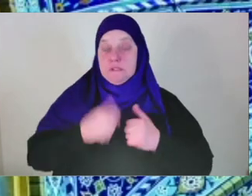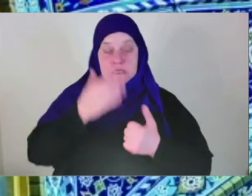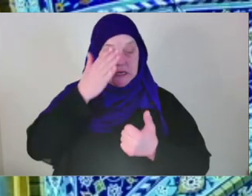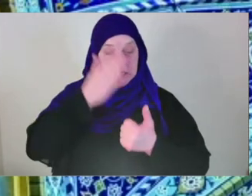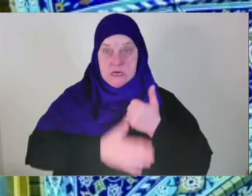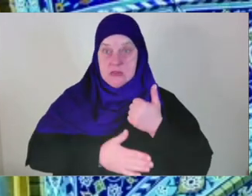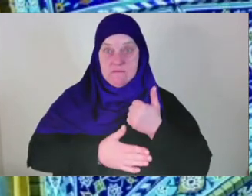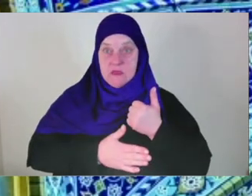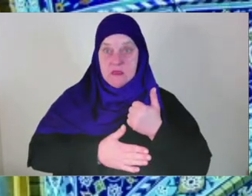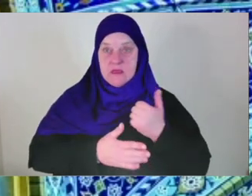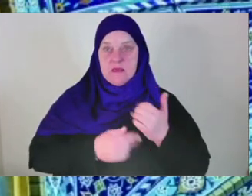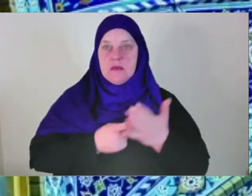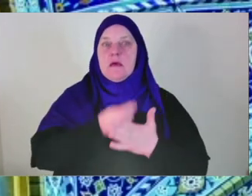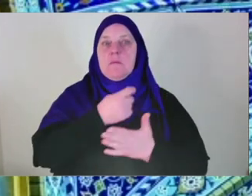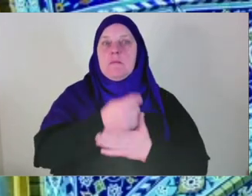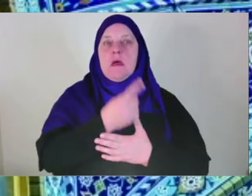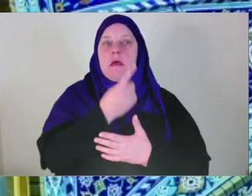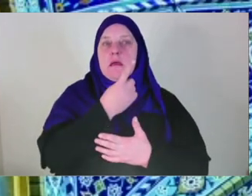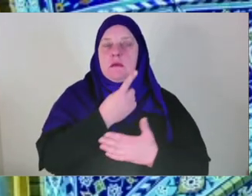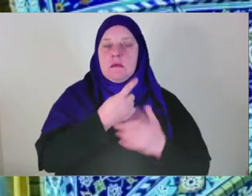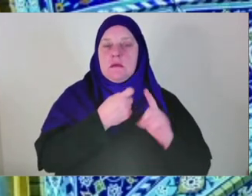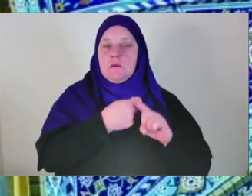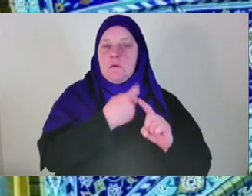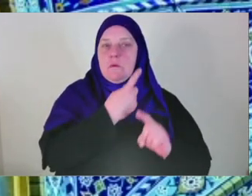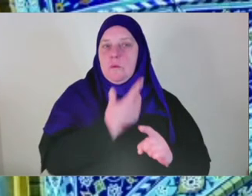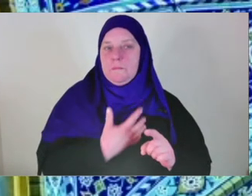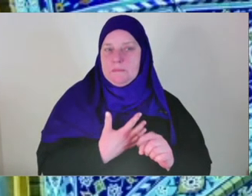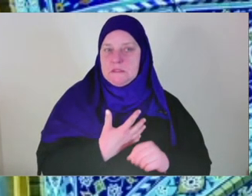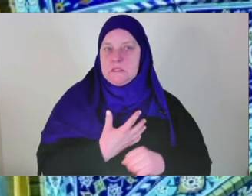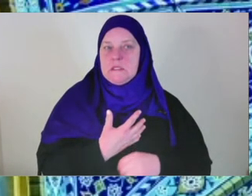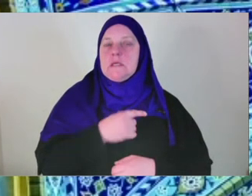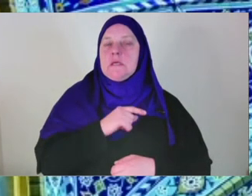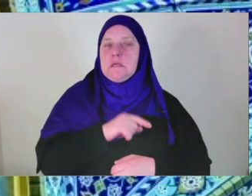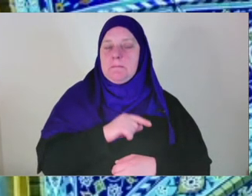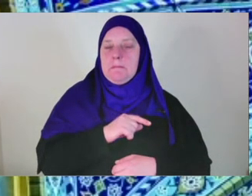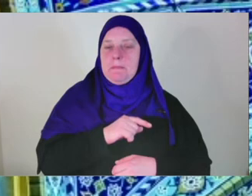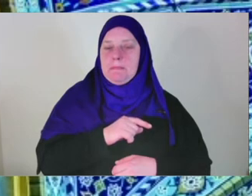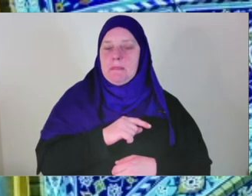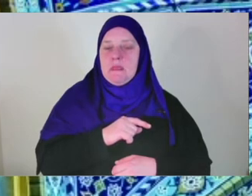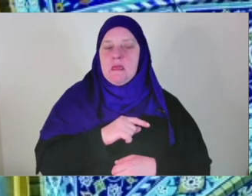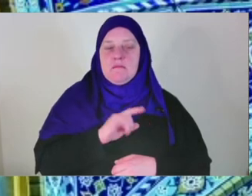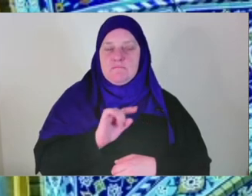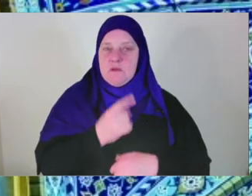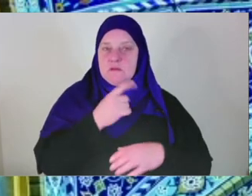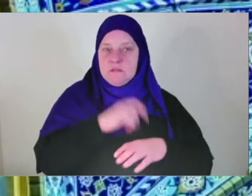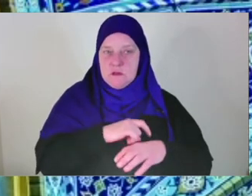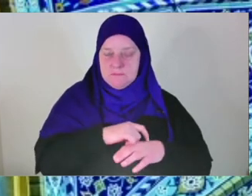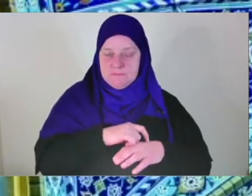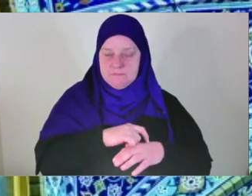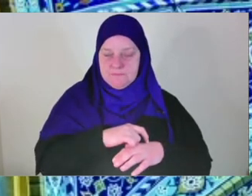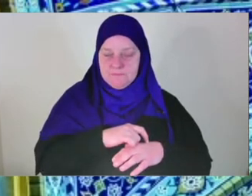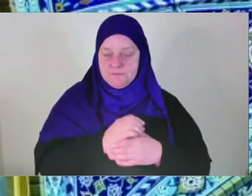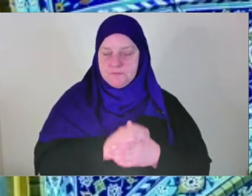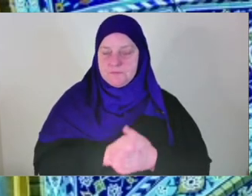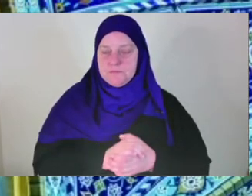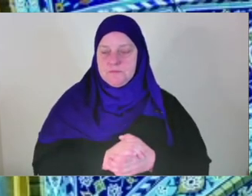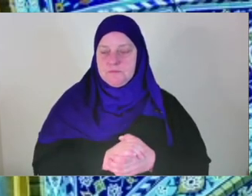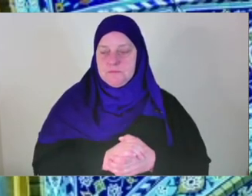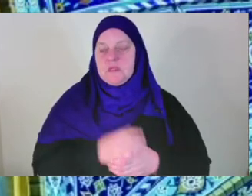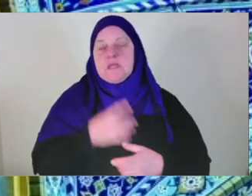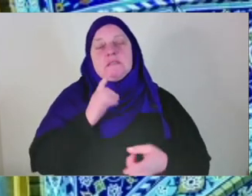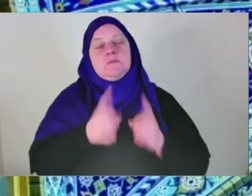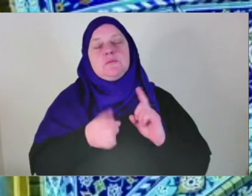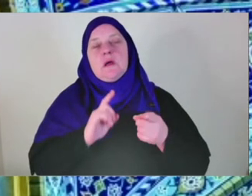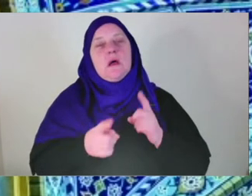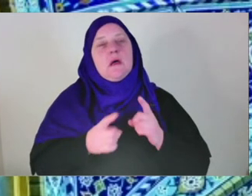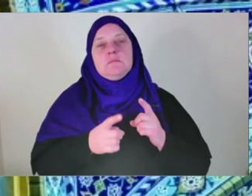privy to this and they want to pay the homes, there are different situations. Sometimes they know that they didn't have any savings, so